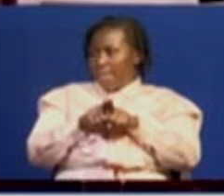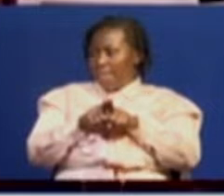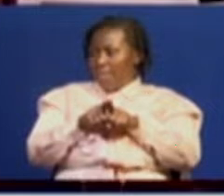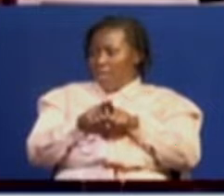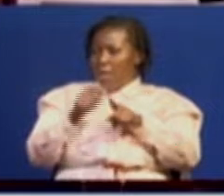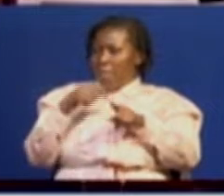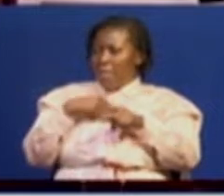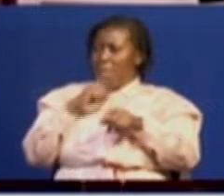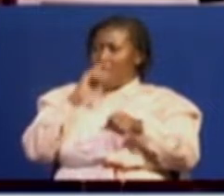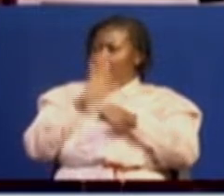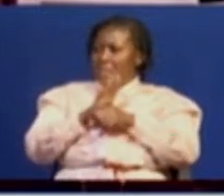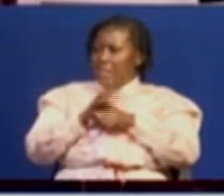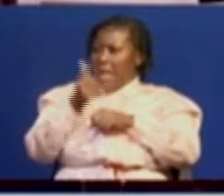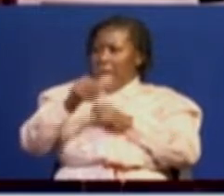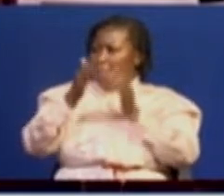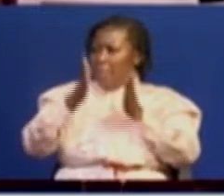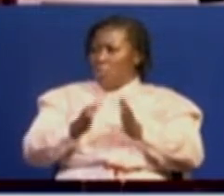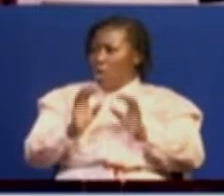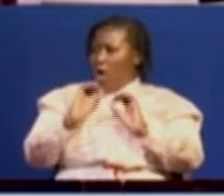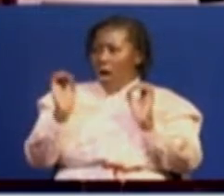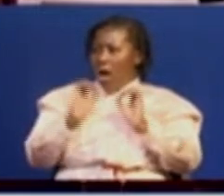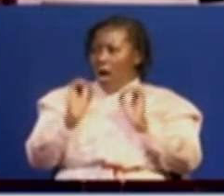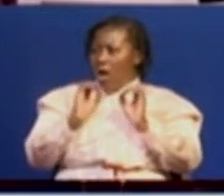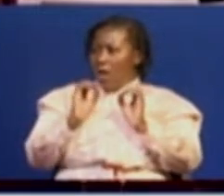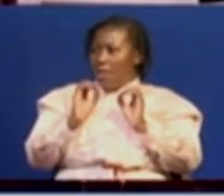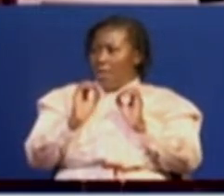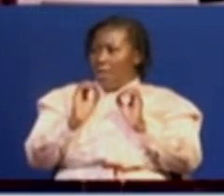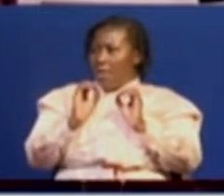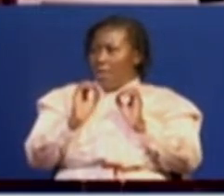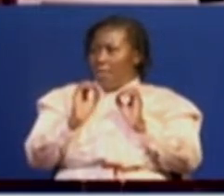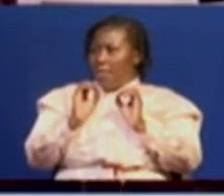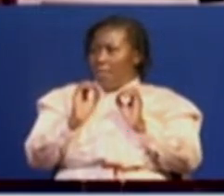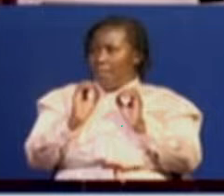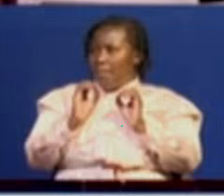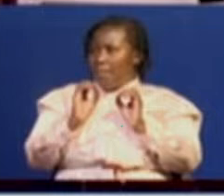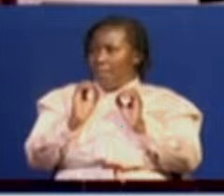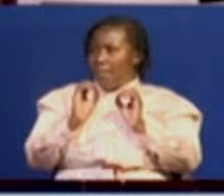Yes. I did not promise anyone that I would bring a motion of this nature.